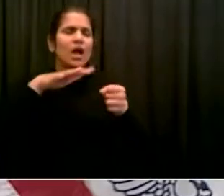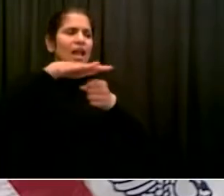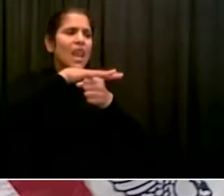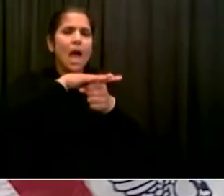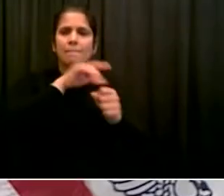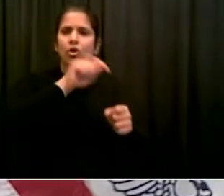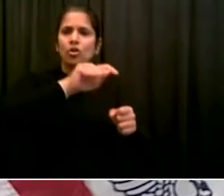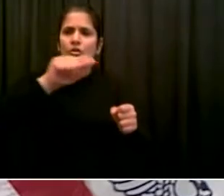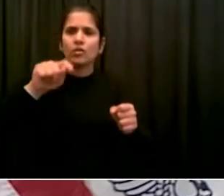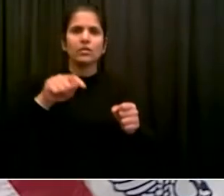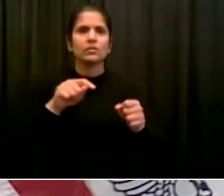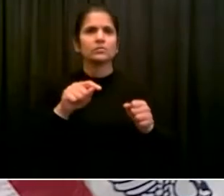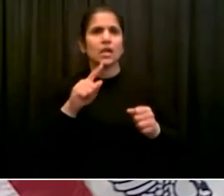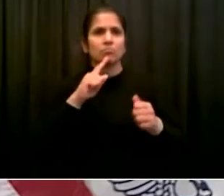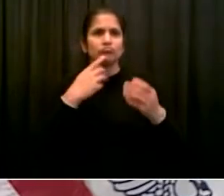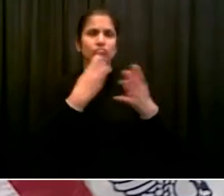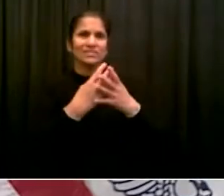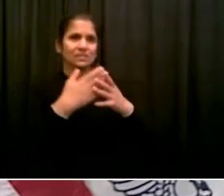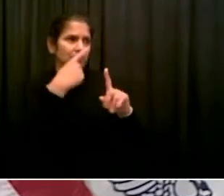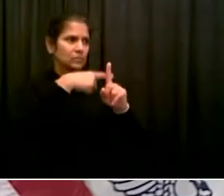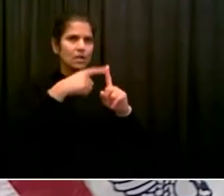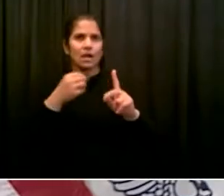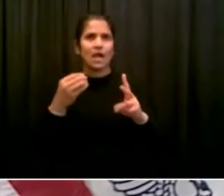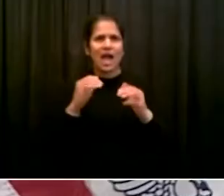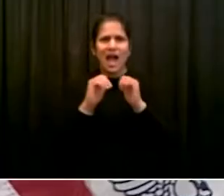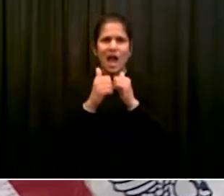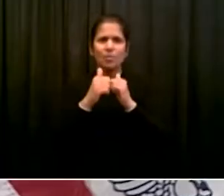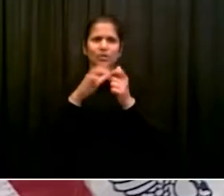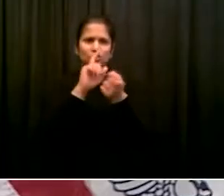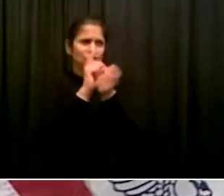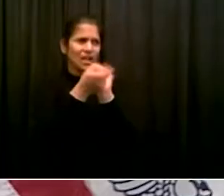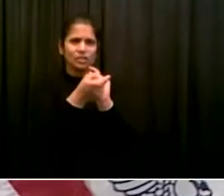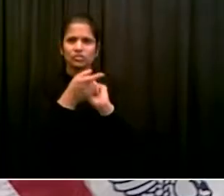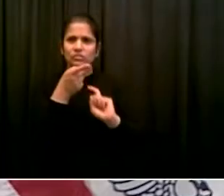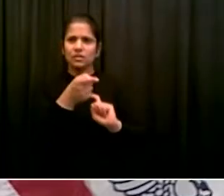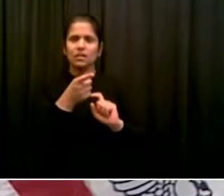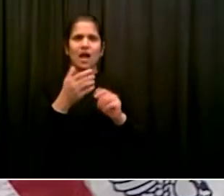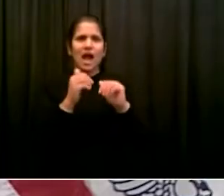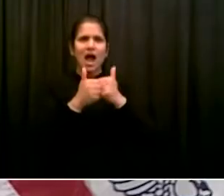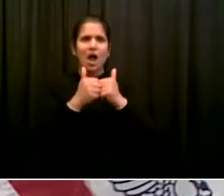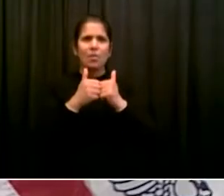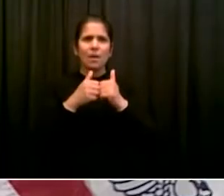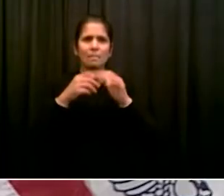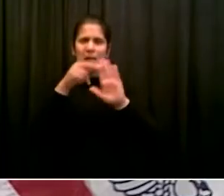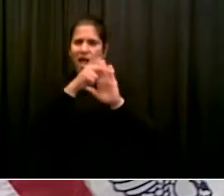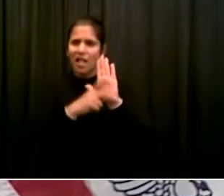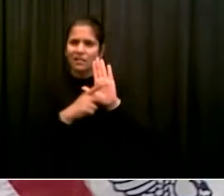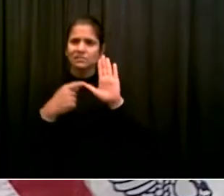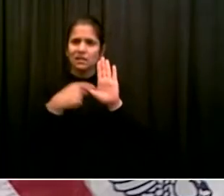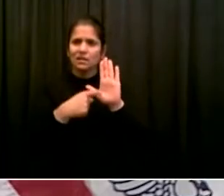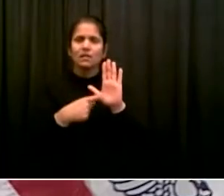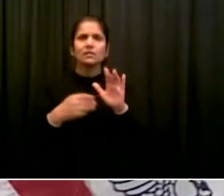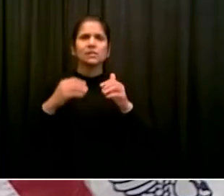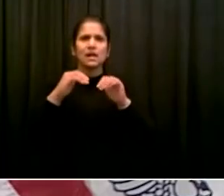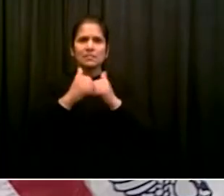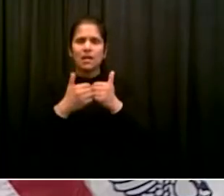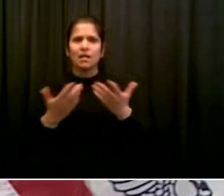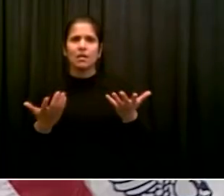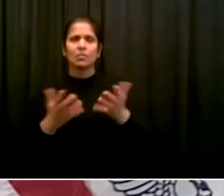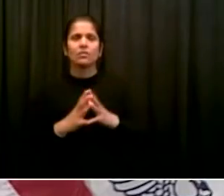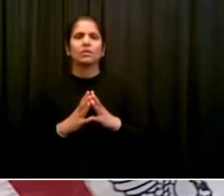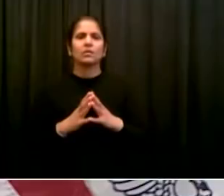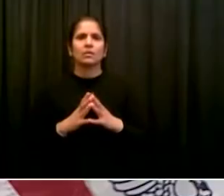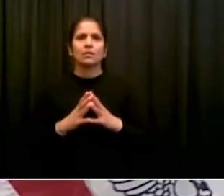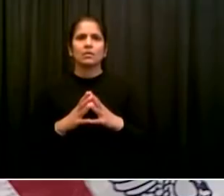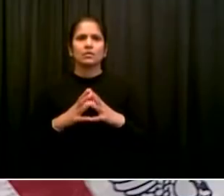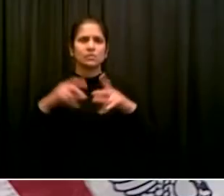So how do you change that? What policies? It mentions policies that you're going to look at to